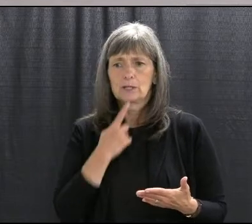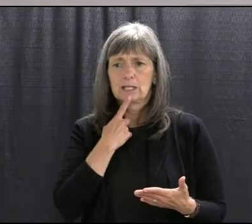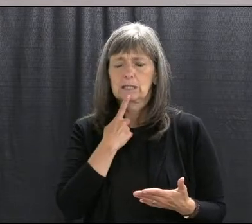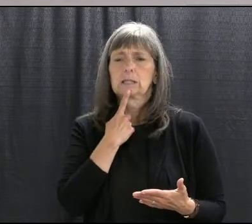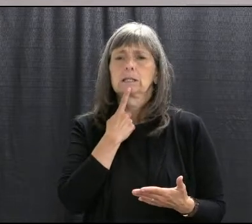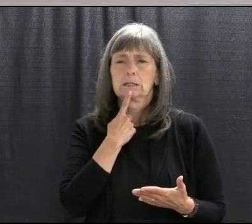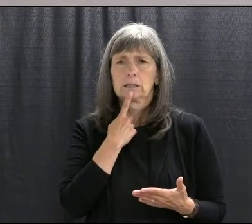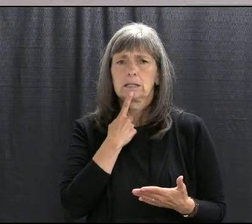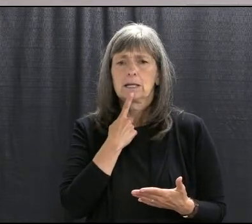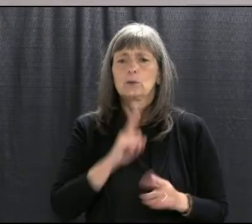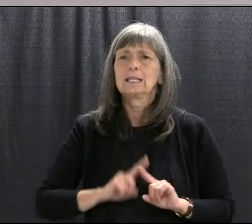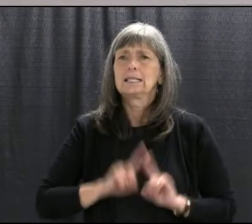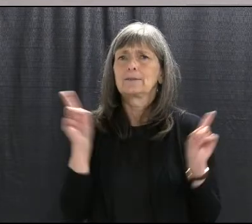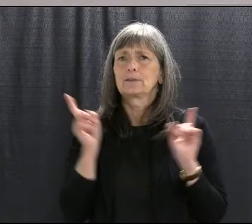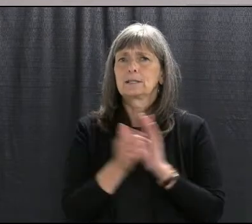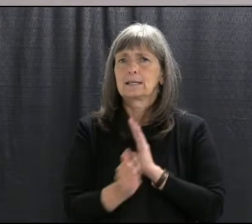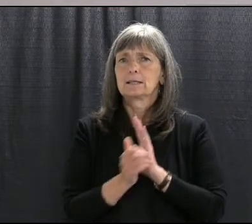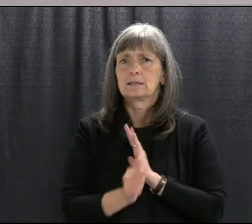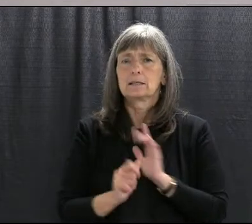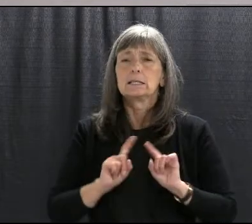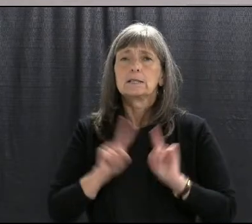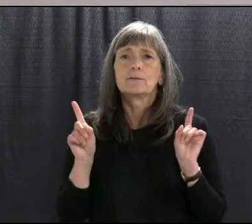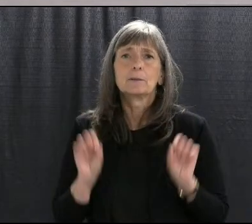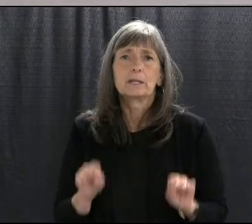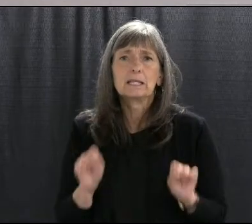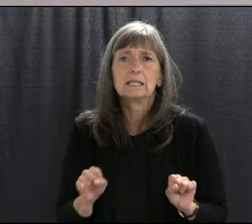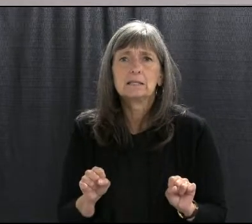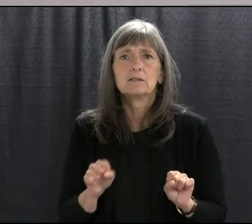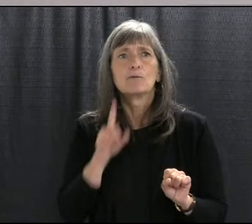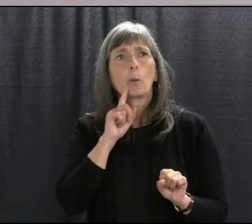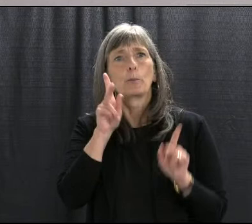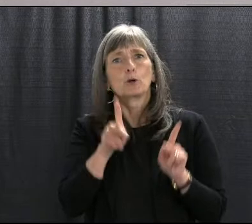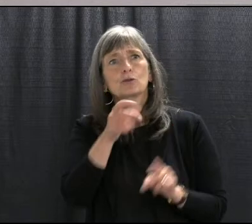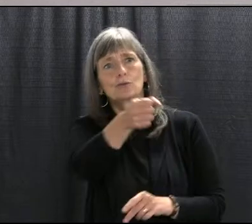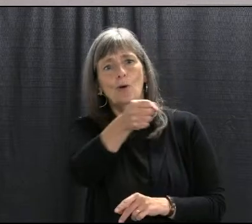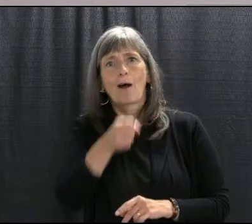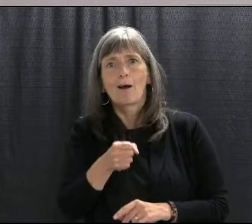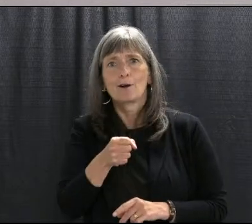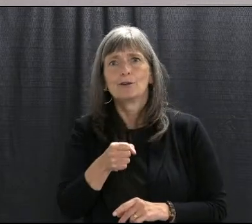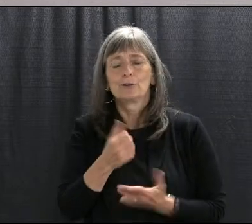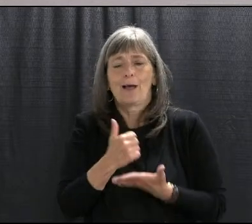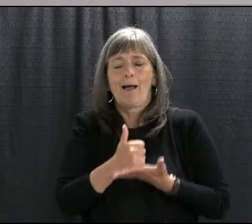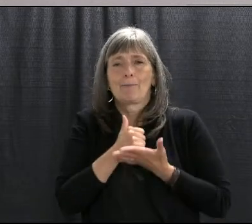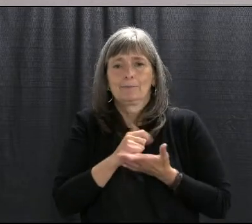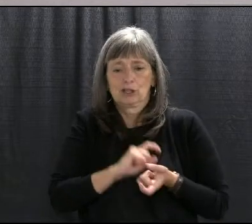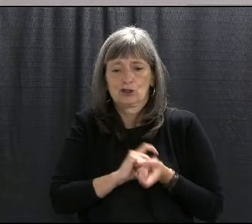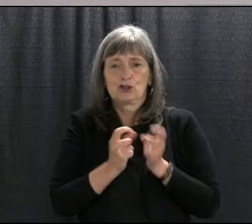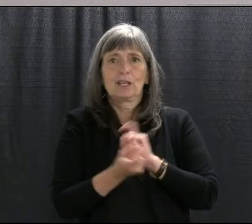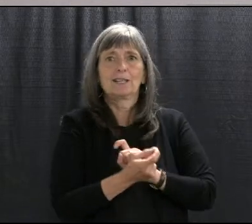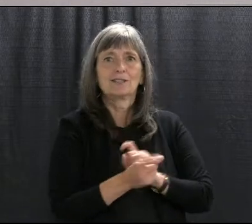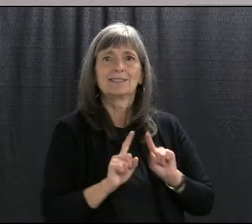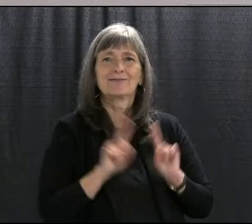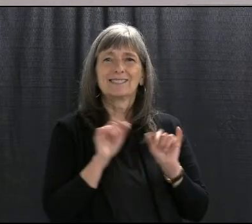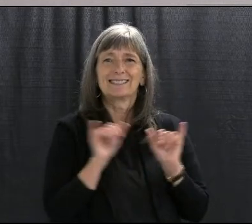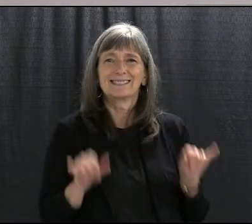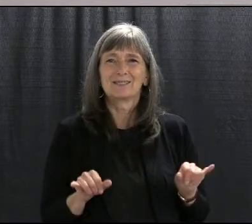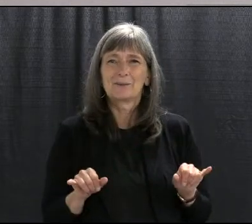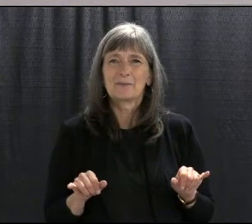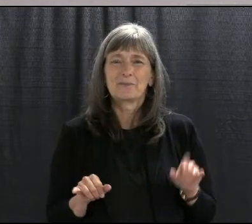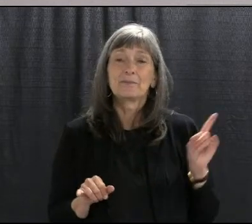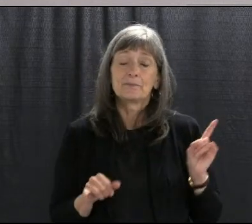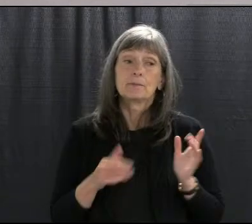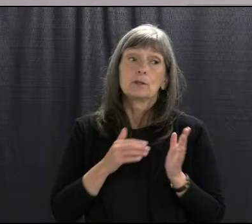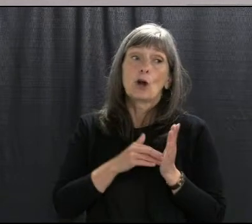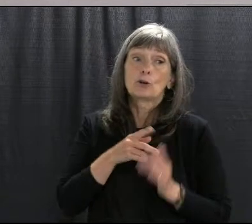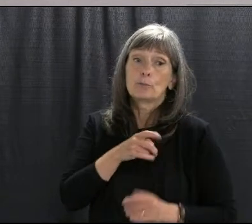what sorts of skill sets do we need to achieve these recommendations? And I think Dr. Parfrey has already listed out, you know, a bunch of the specific ones